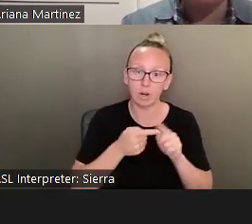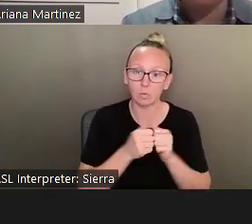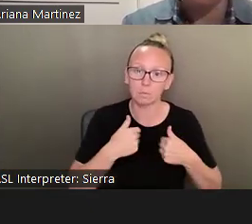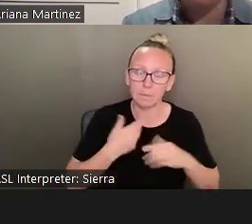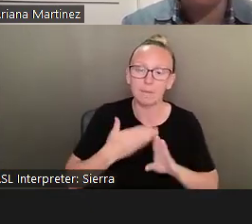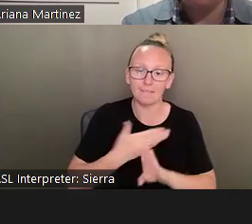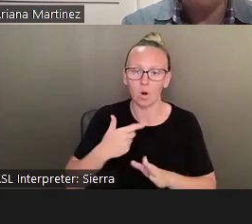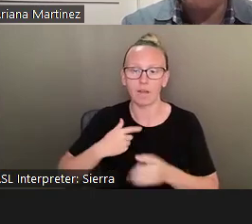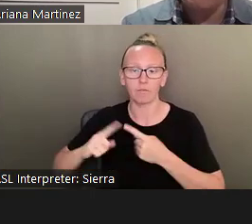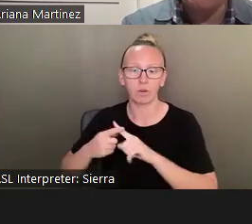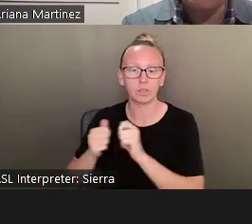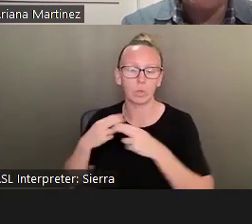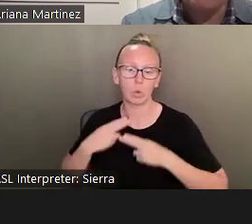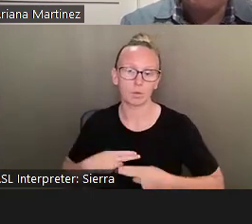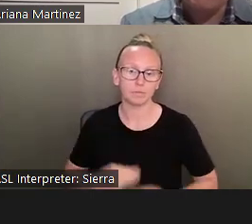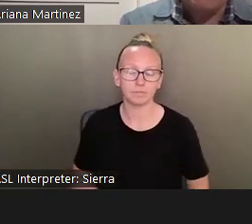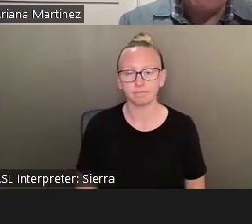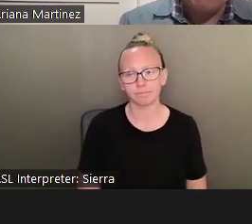friends.